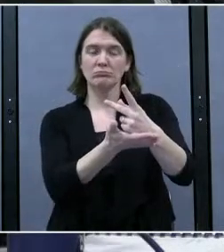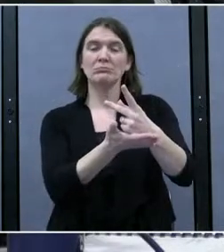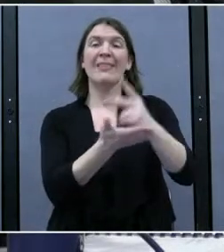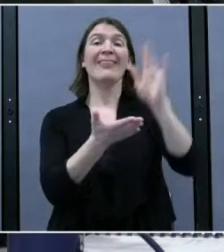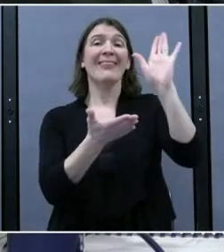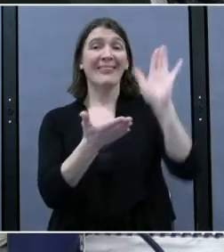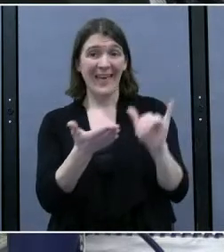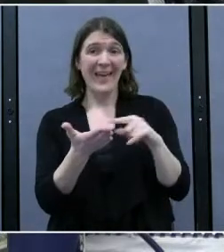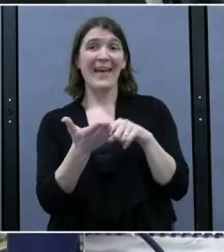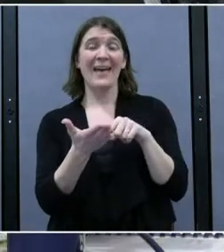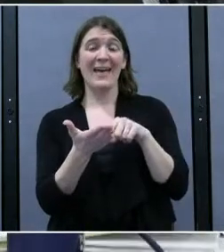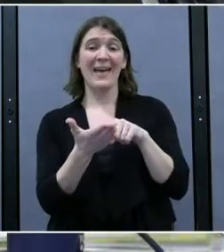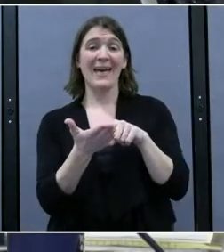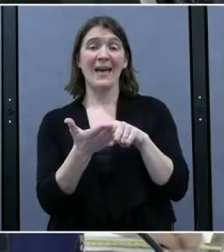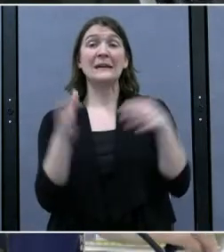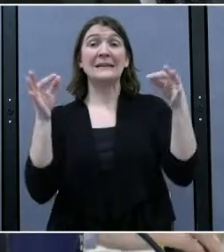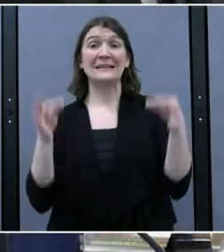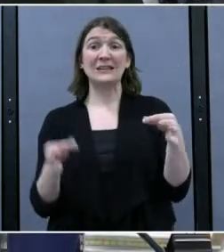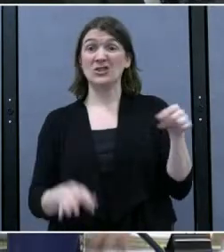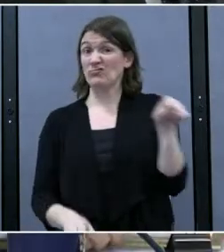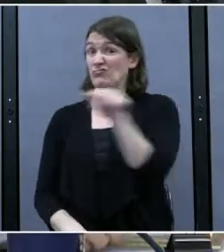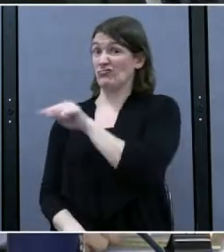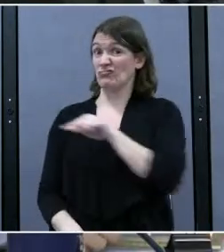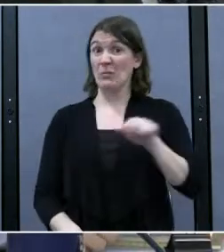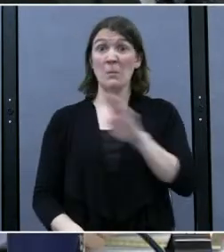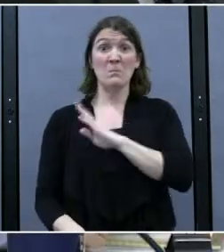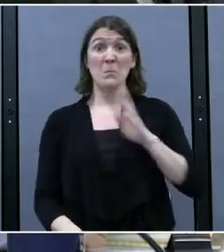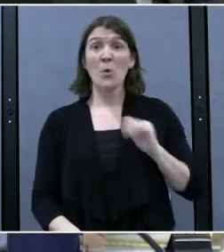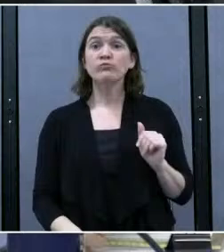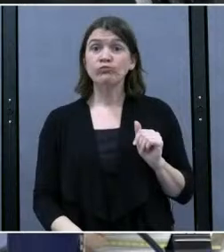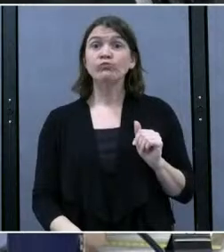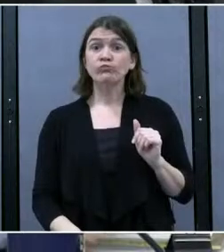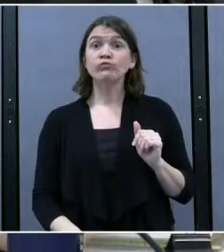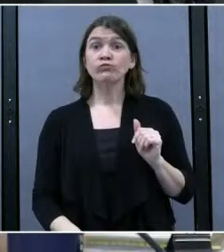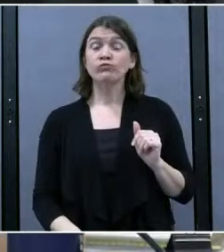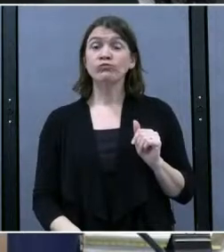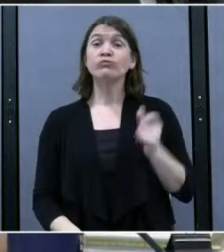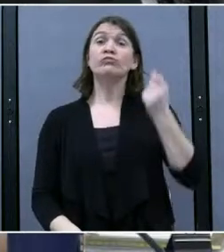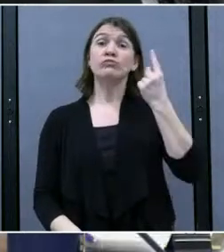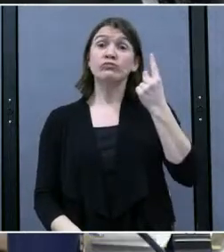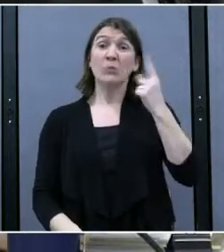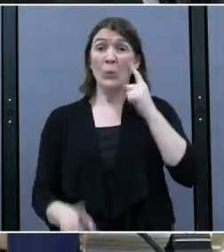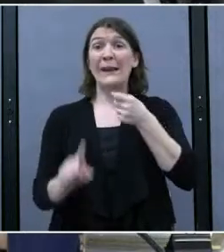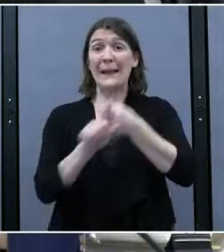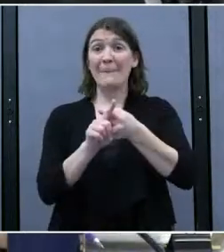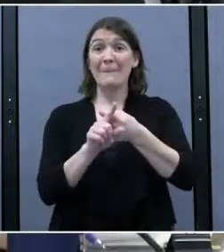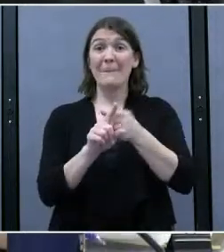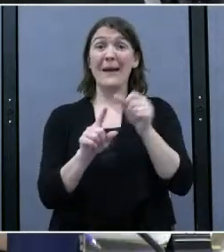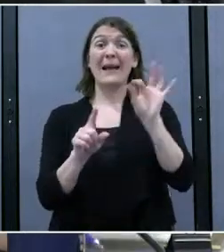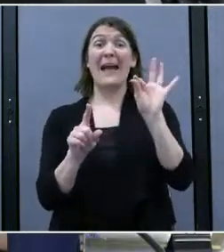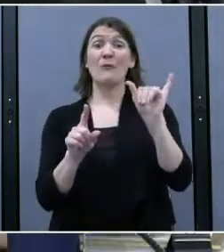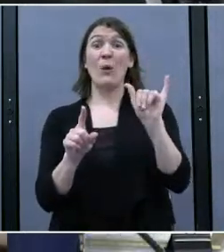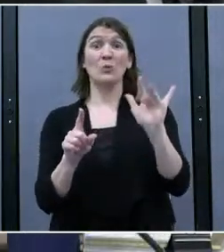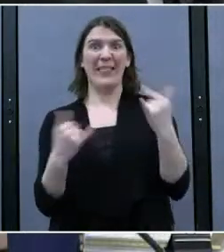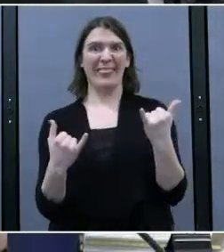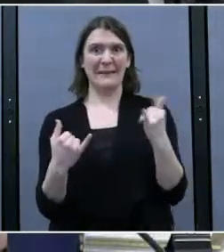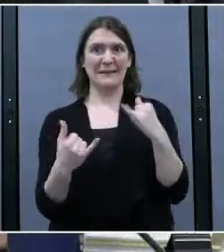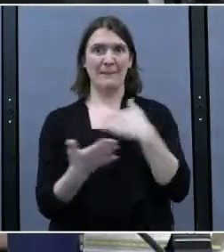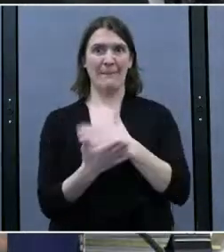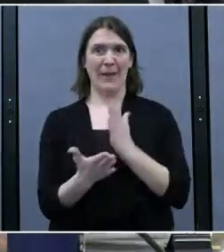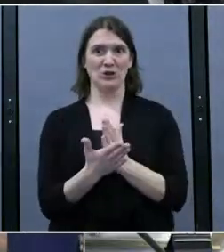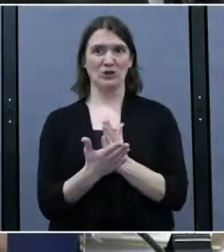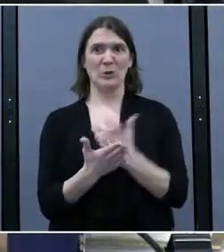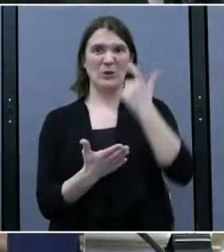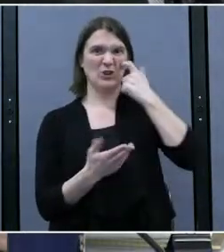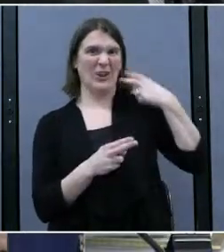it was a decision that the board made which had implications for the FY25 budget, which is kind of what we were talking